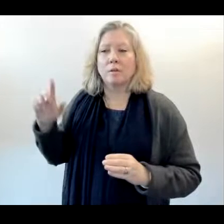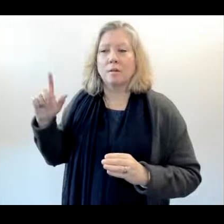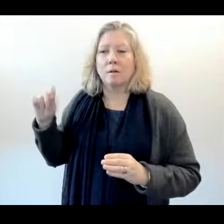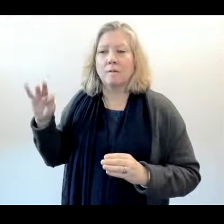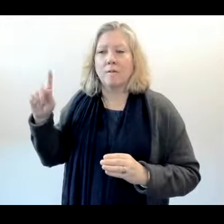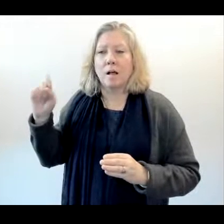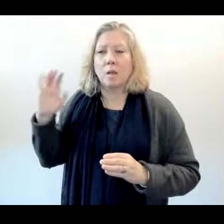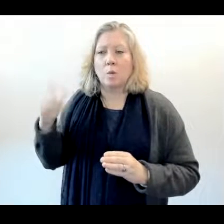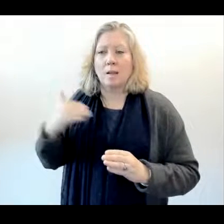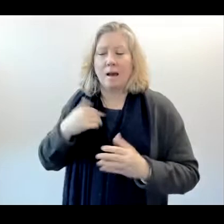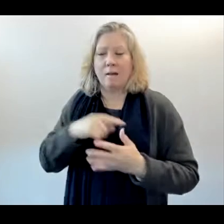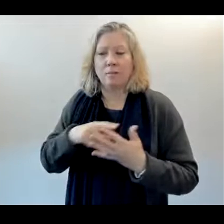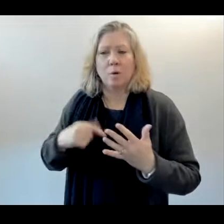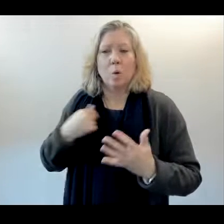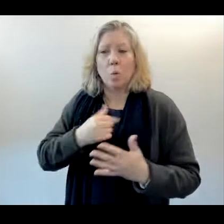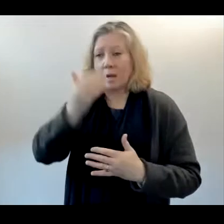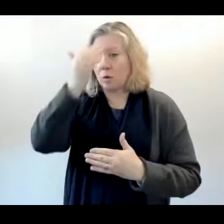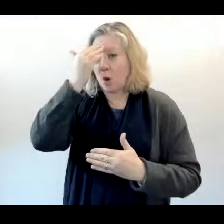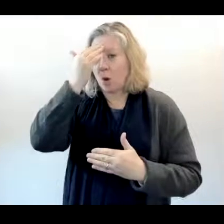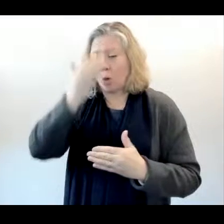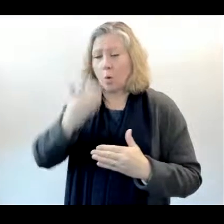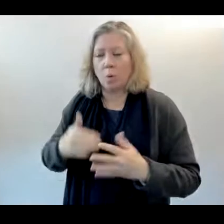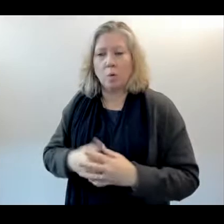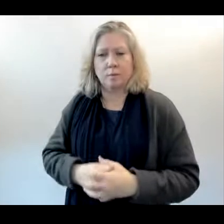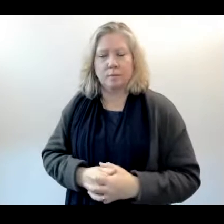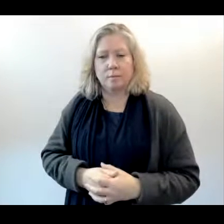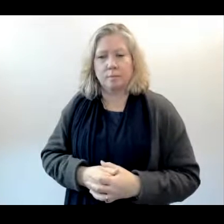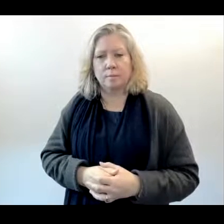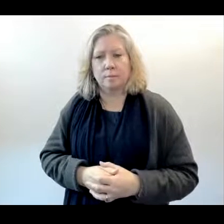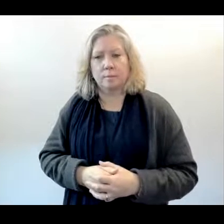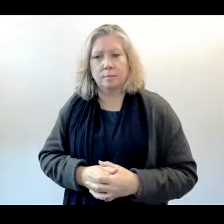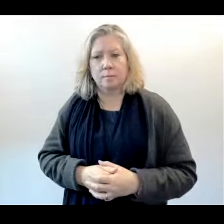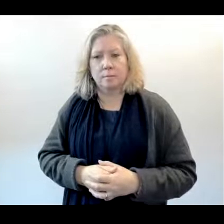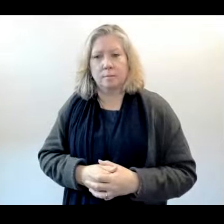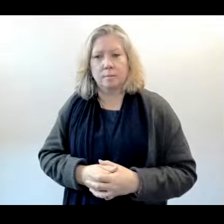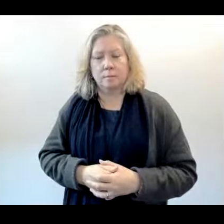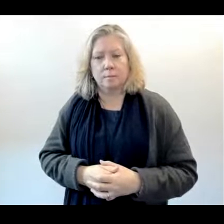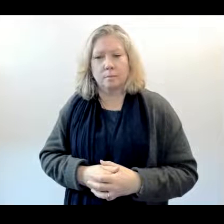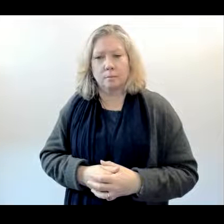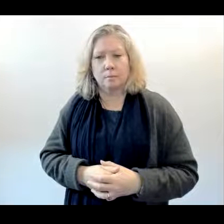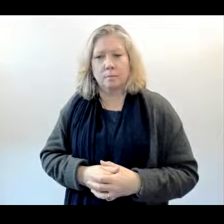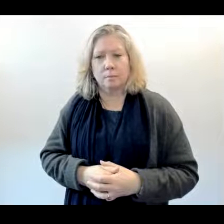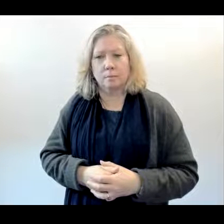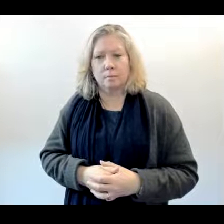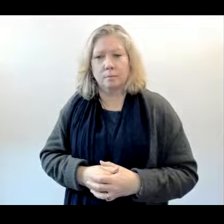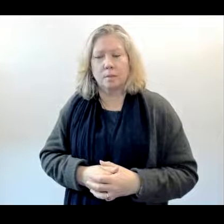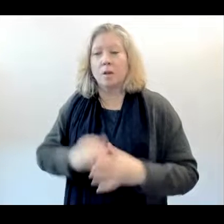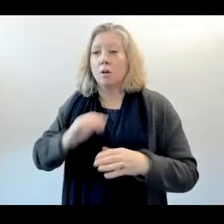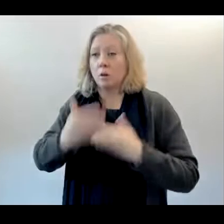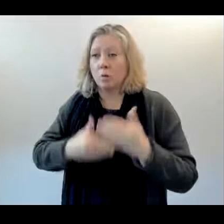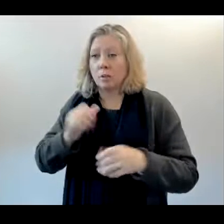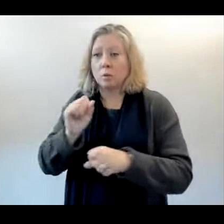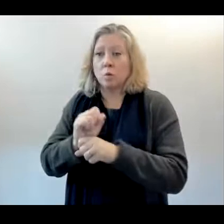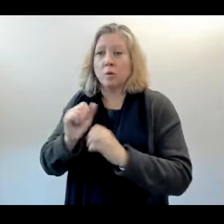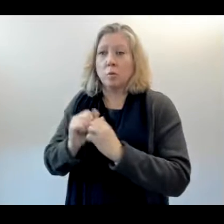Director Binion, we know through the way that the process works, with Larmer,